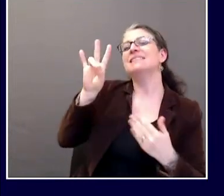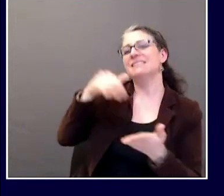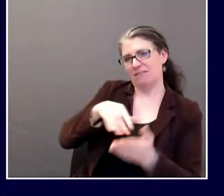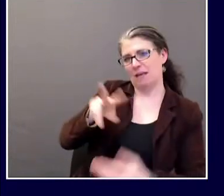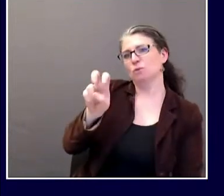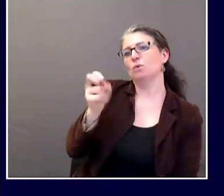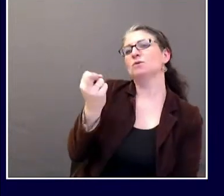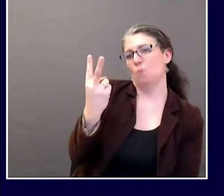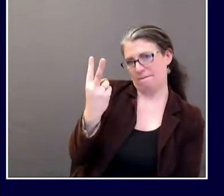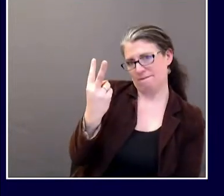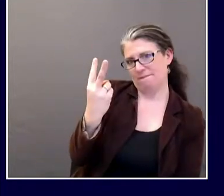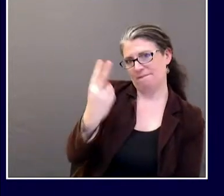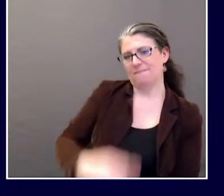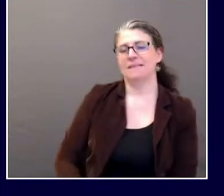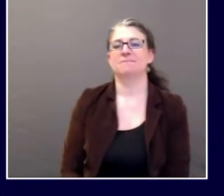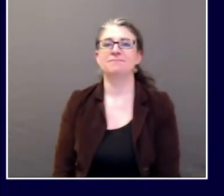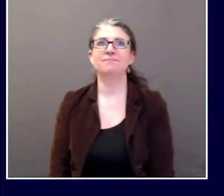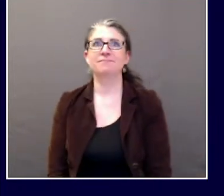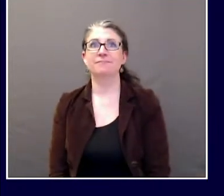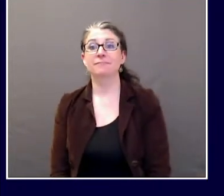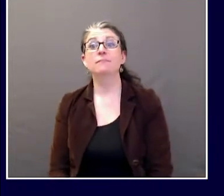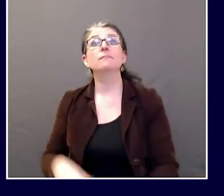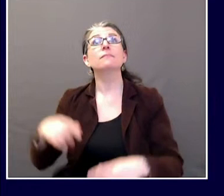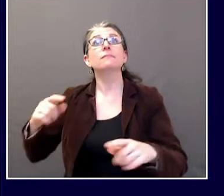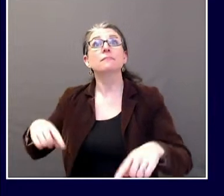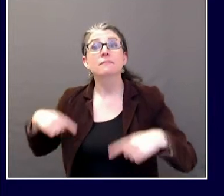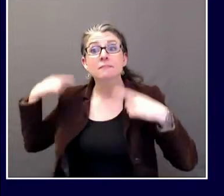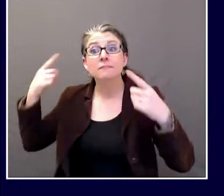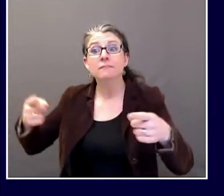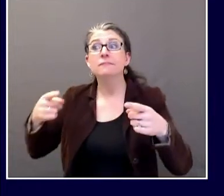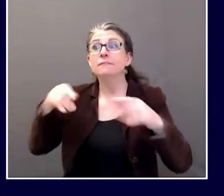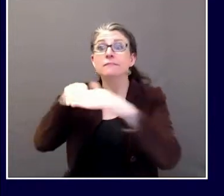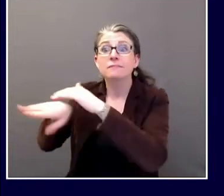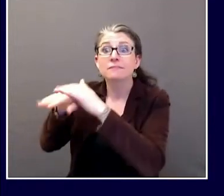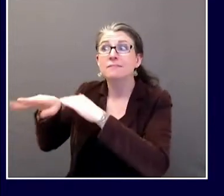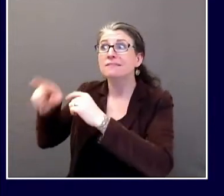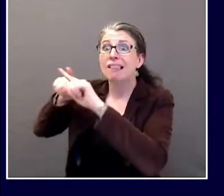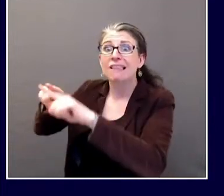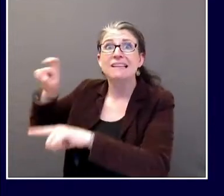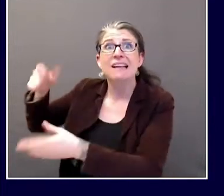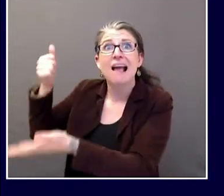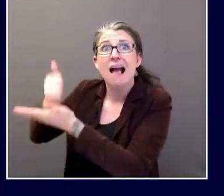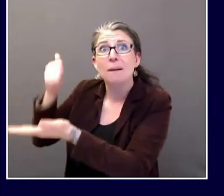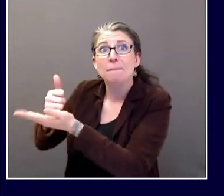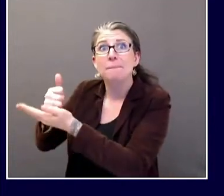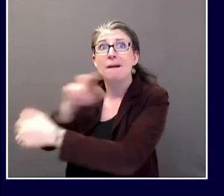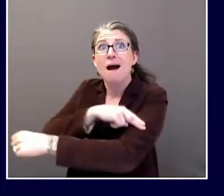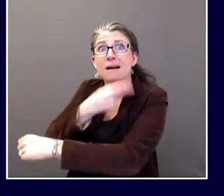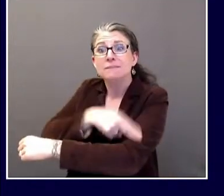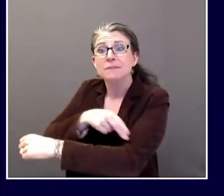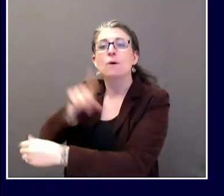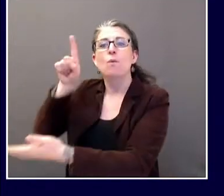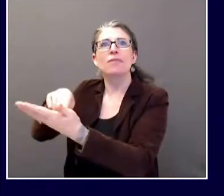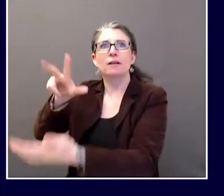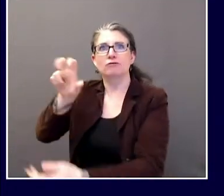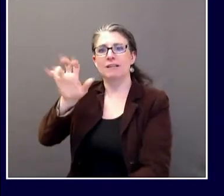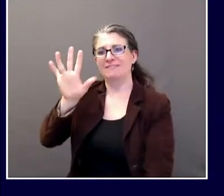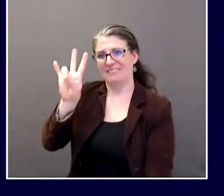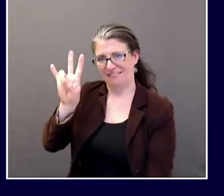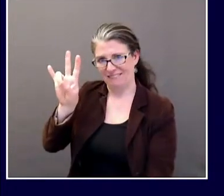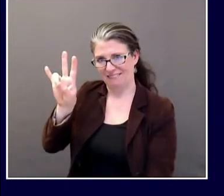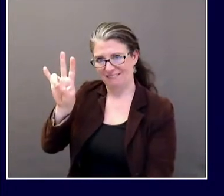COVID-19. 59 of them are in the critical care unit and 25 of them are on a ventilator.